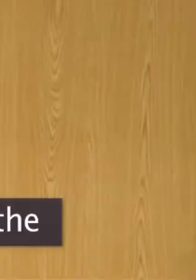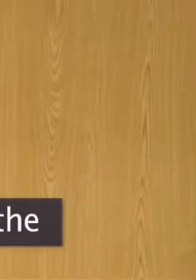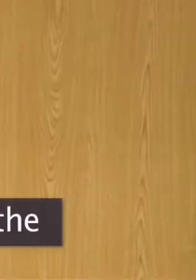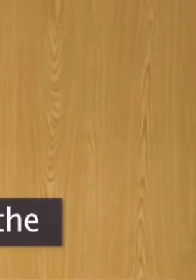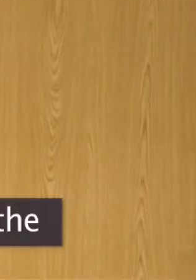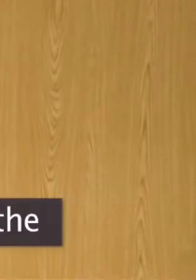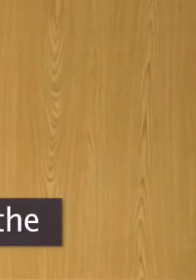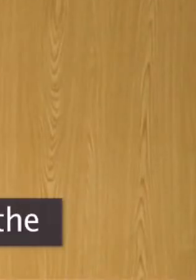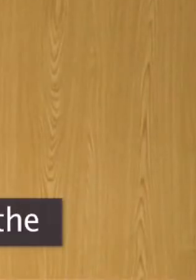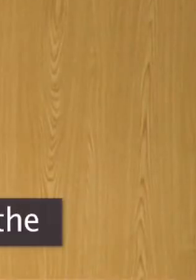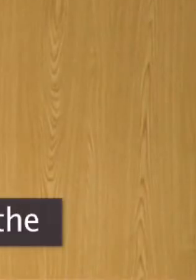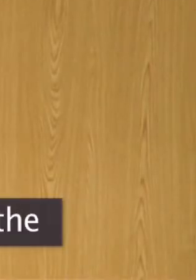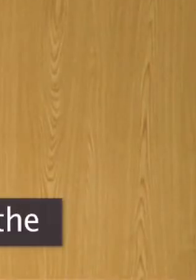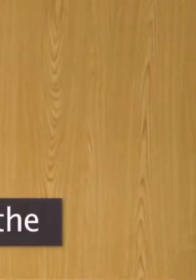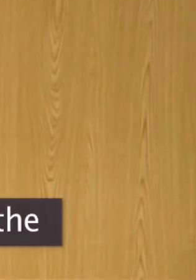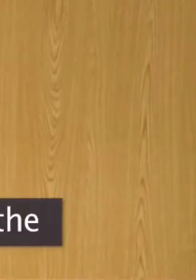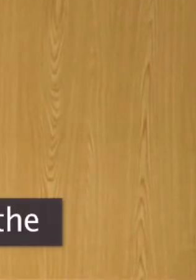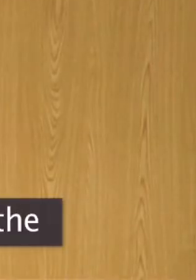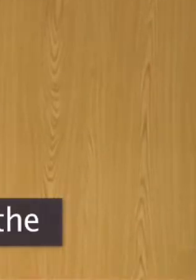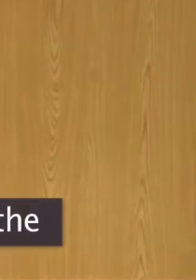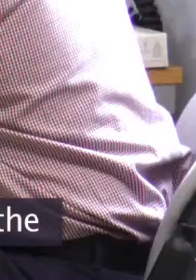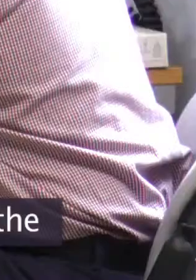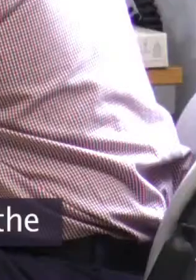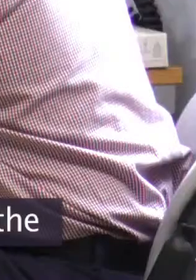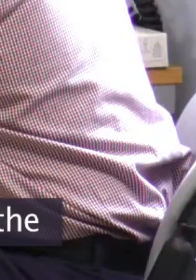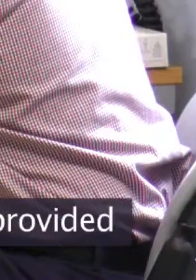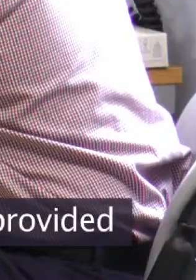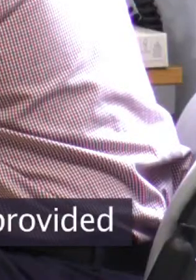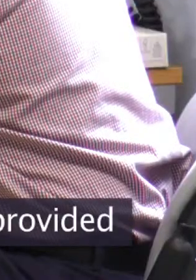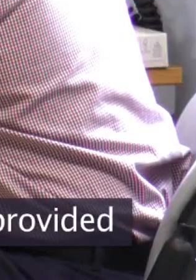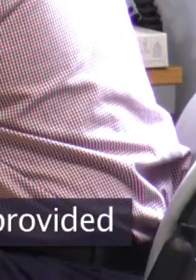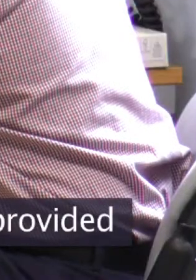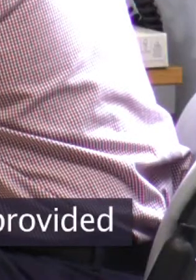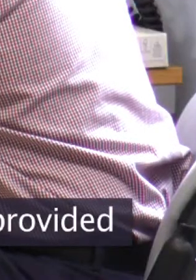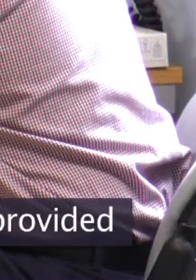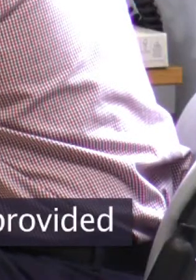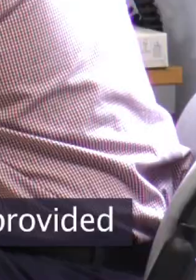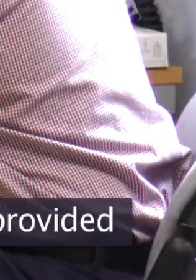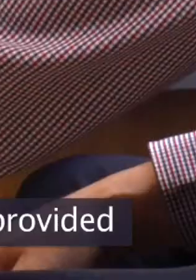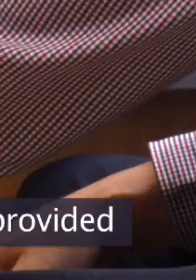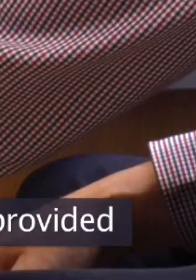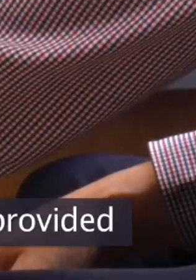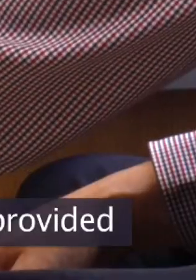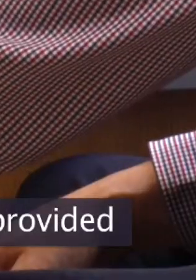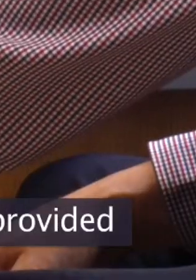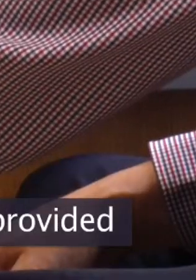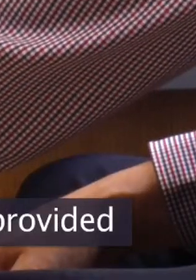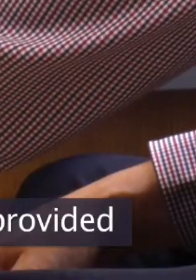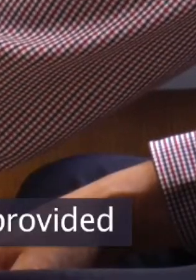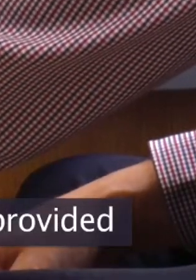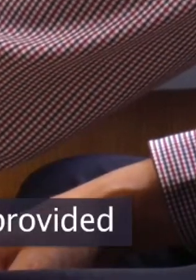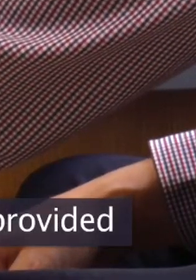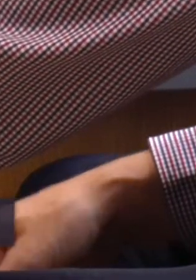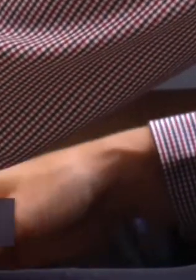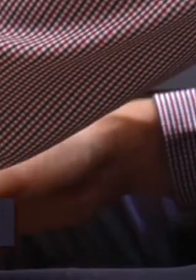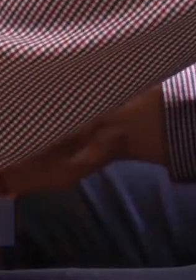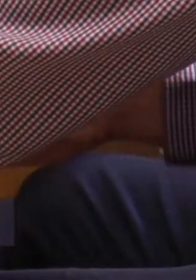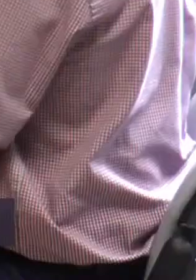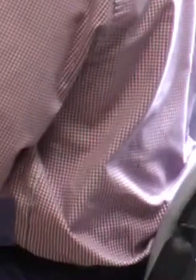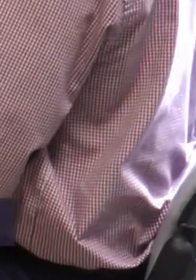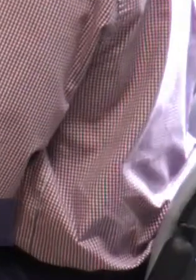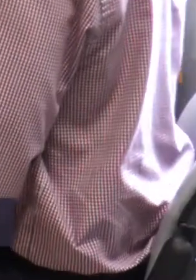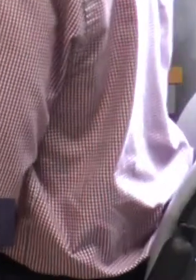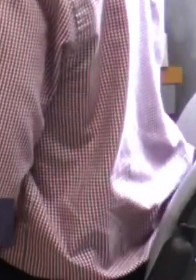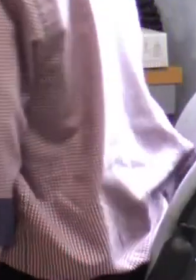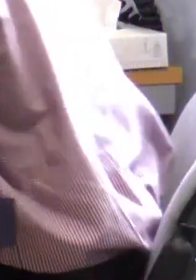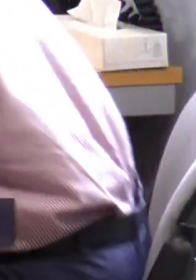Chesterfield. It was a really significant contribution to the success of the vaccination programme. And all the while we did that, we provided a near